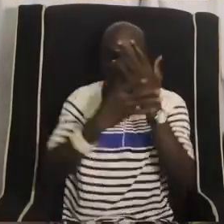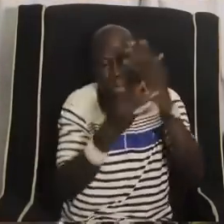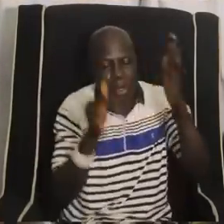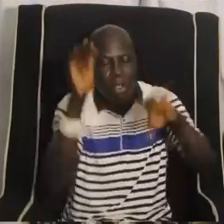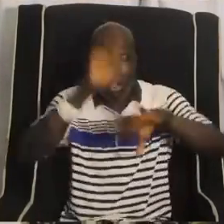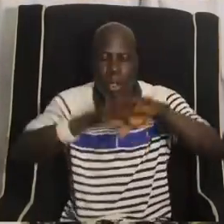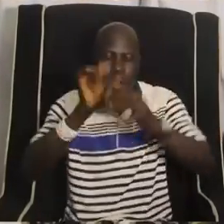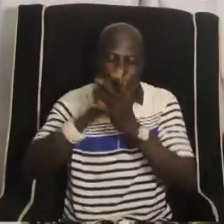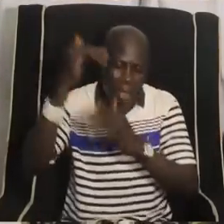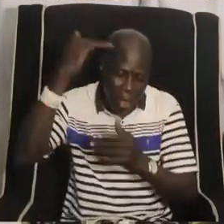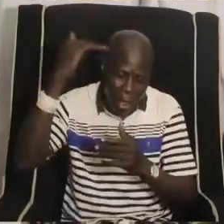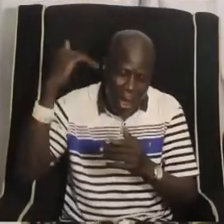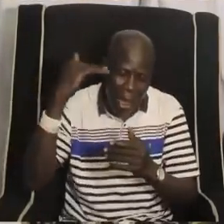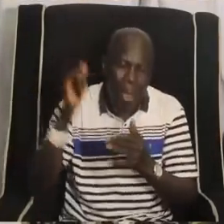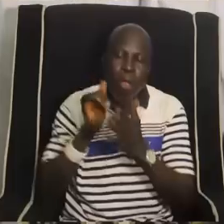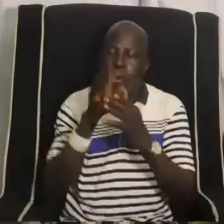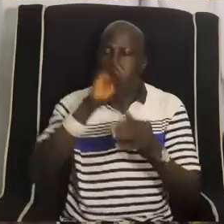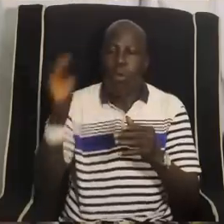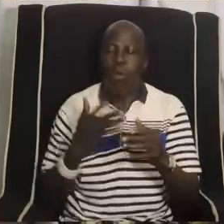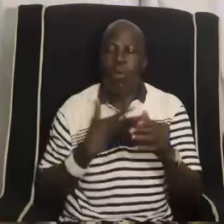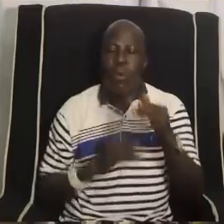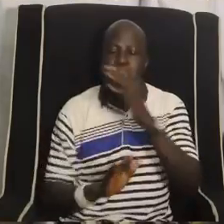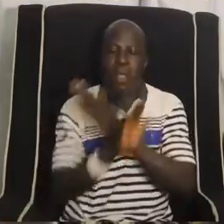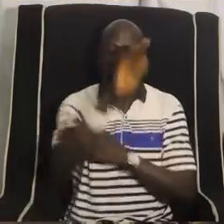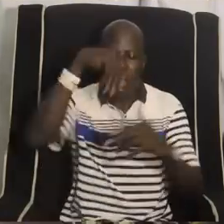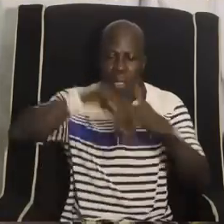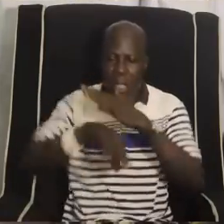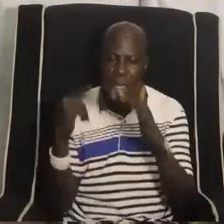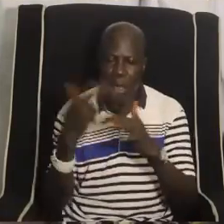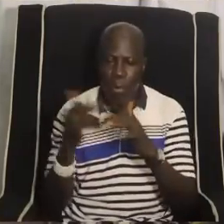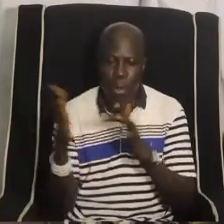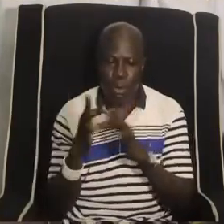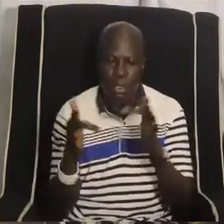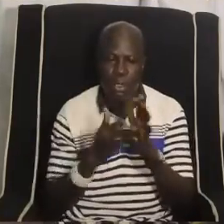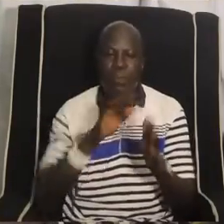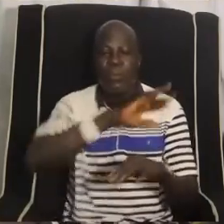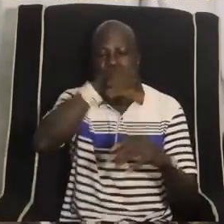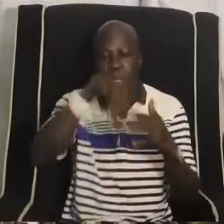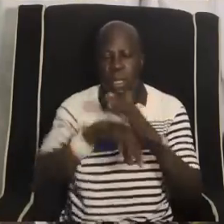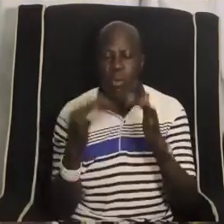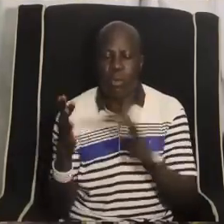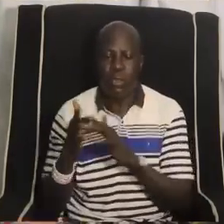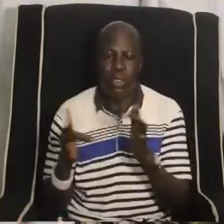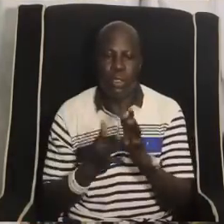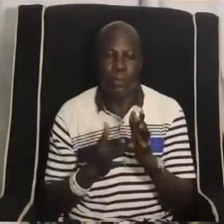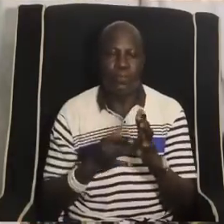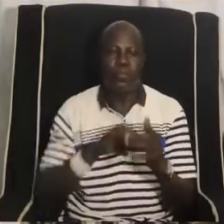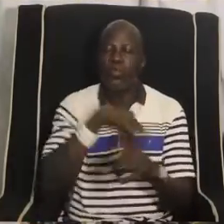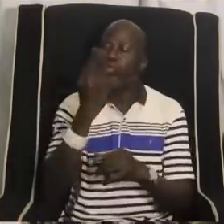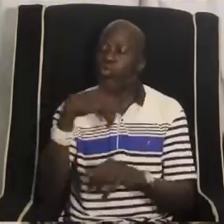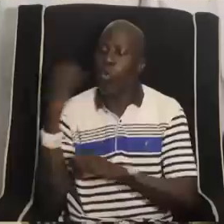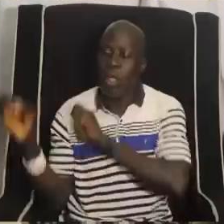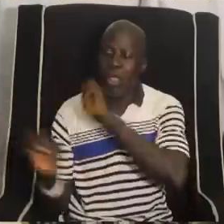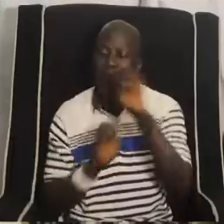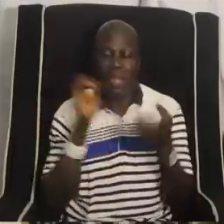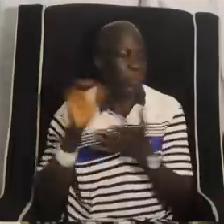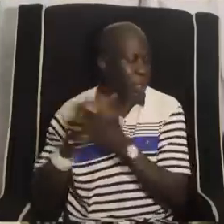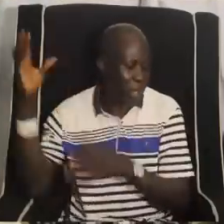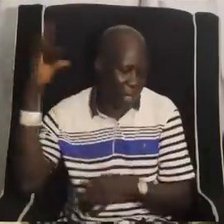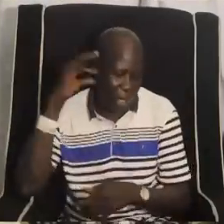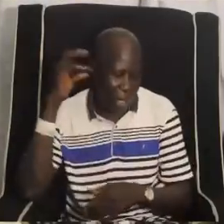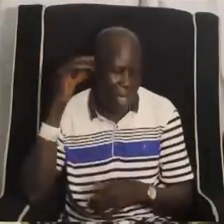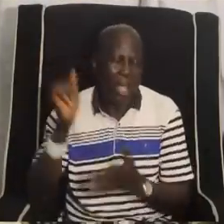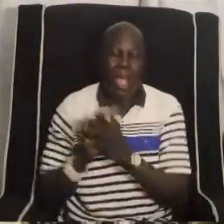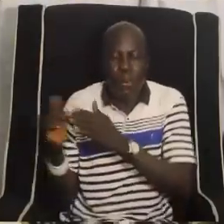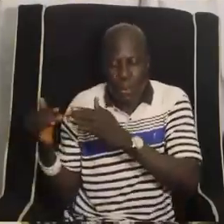anointed on the beach. Oh my God. Bravo da Boko. So go be Kamika Labajola. In the name of Jesus Christ. Go be the Bam Bobby. Who God is hearing